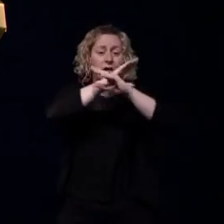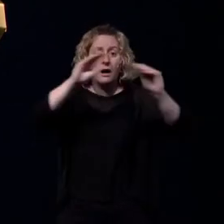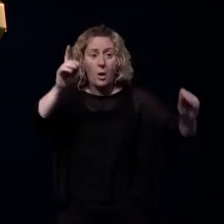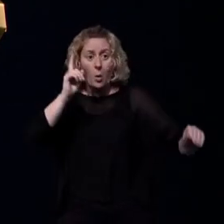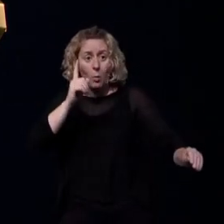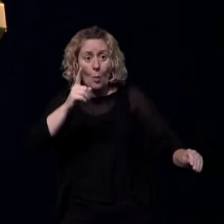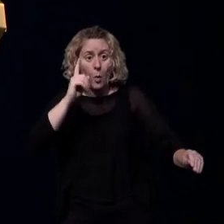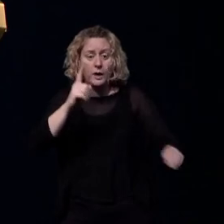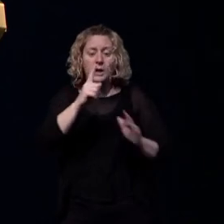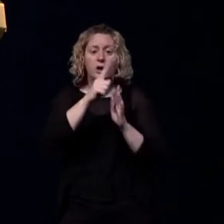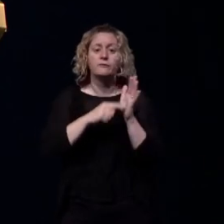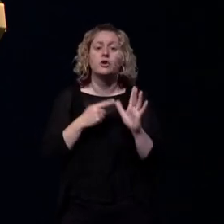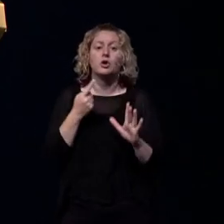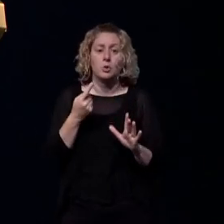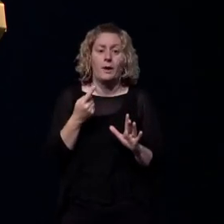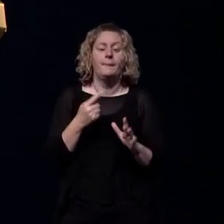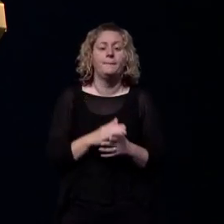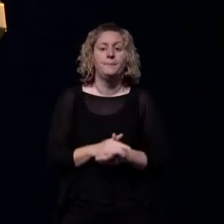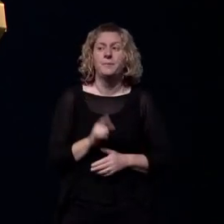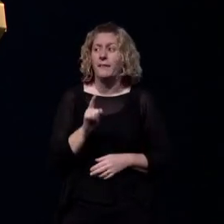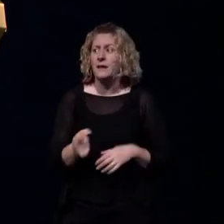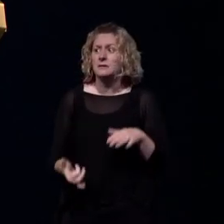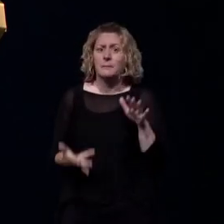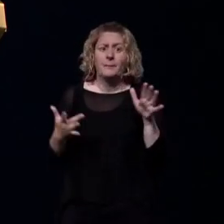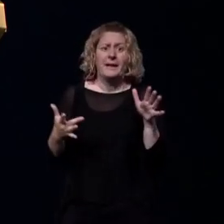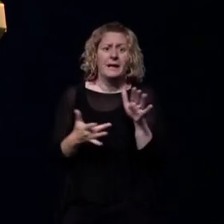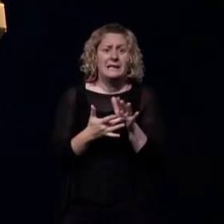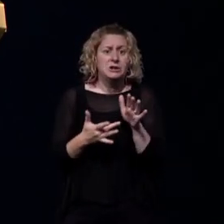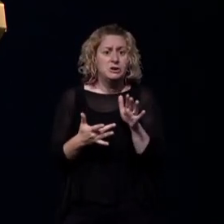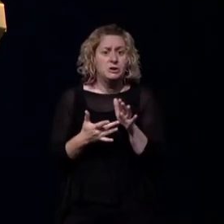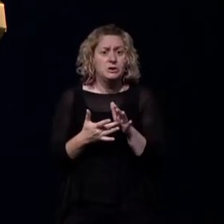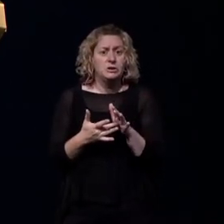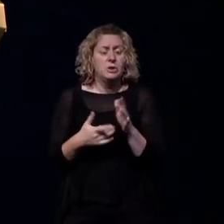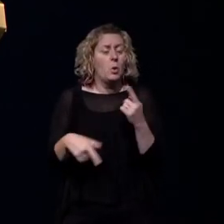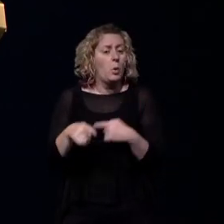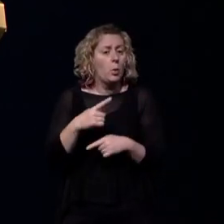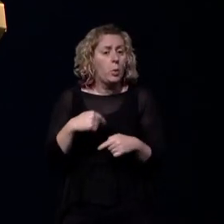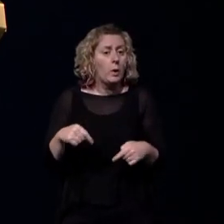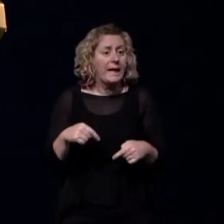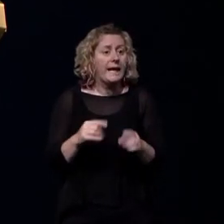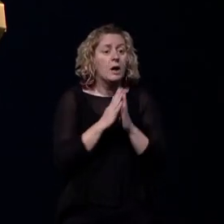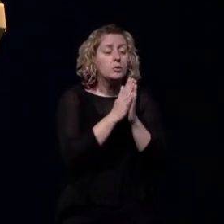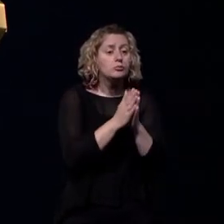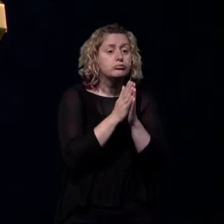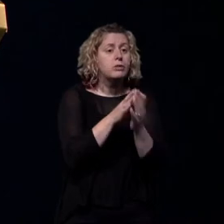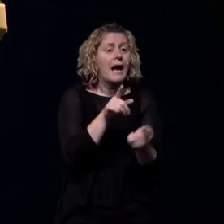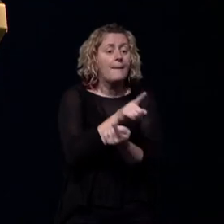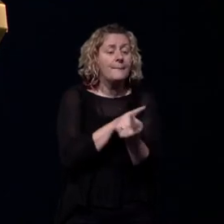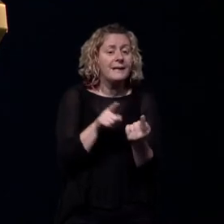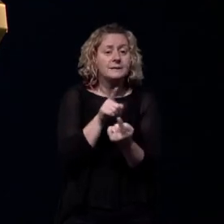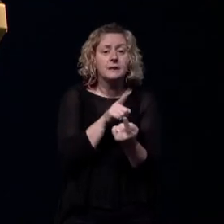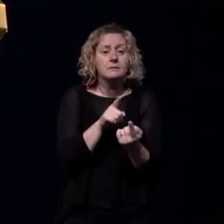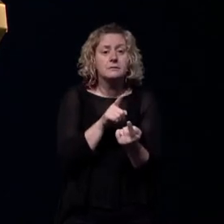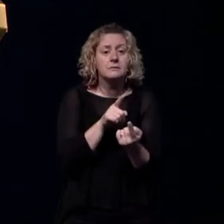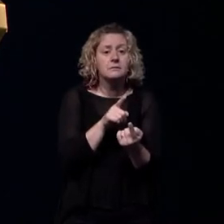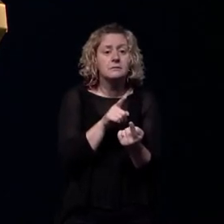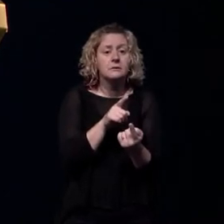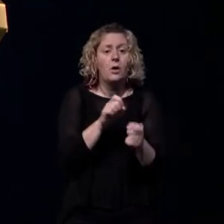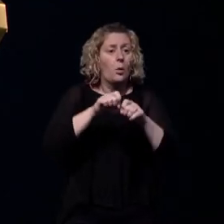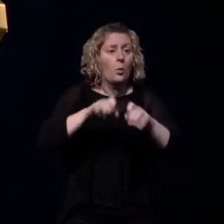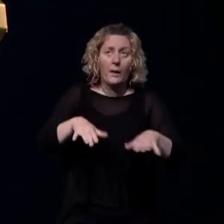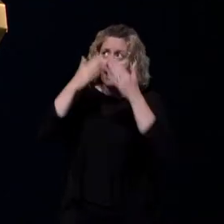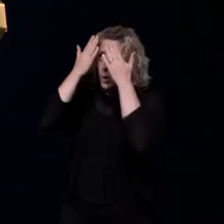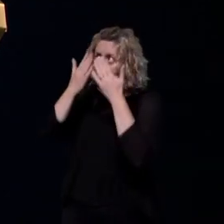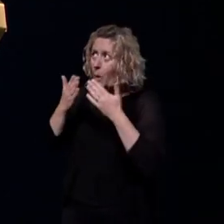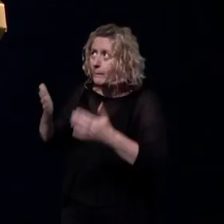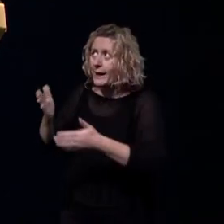So just to say, this is such an issue here. We mustn't have prayer meetings if we're not prepared to obey the word of